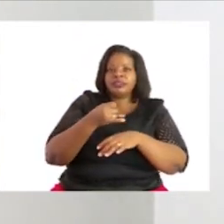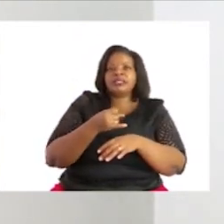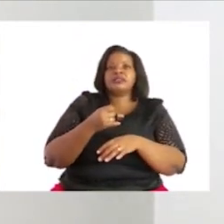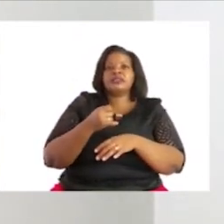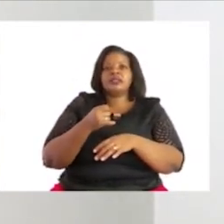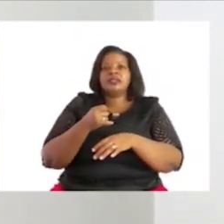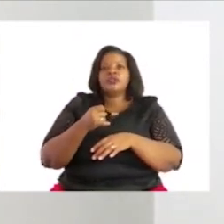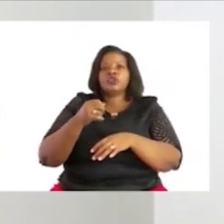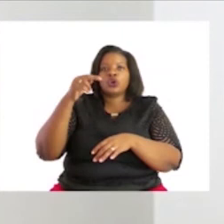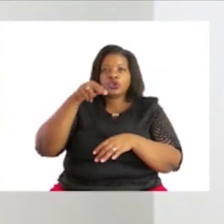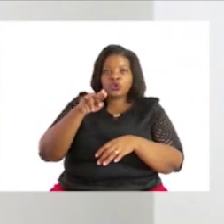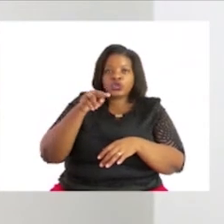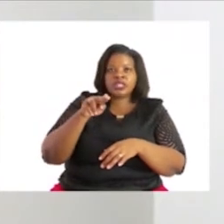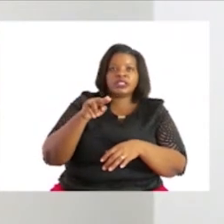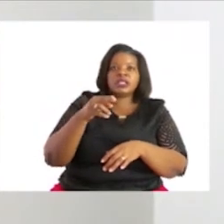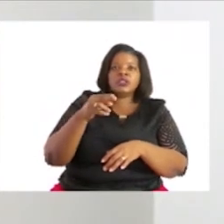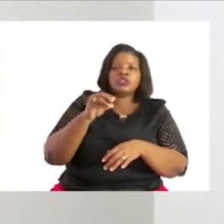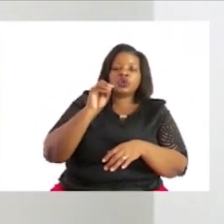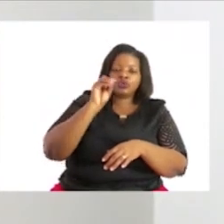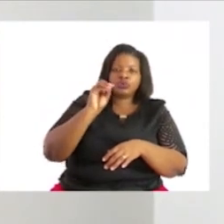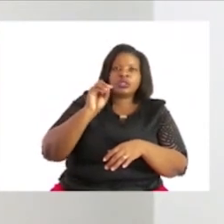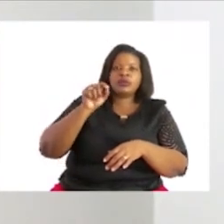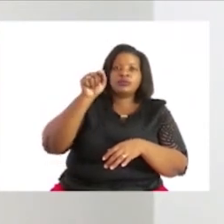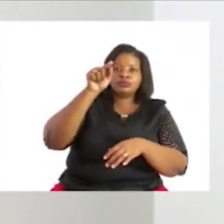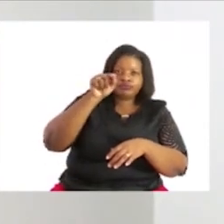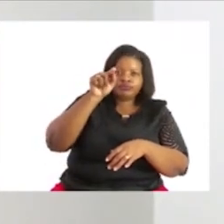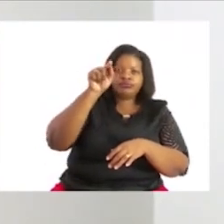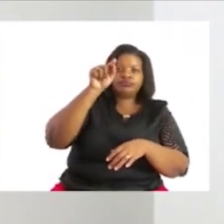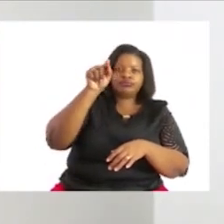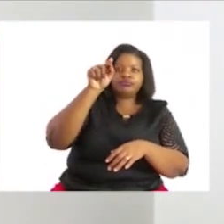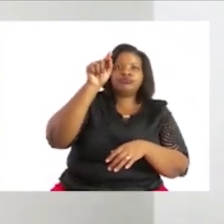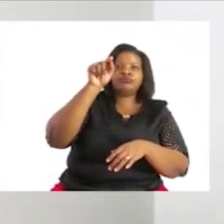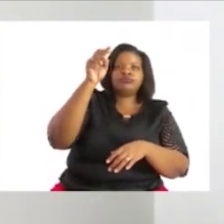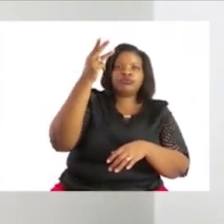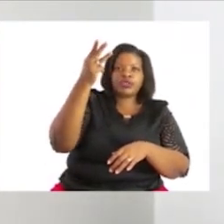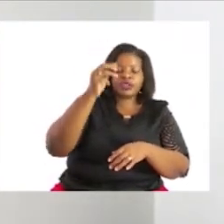have 3, so in that manner you can circle 3, 1, 2, 3.